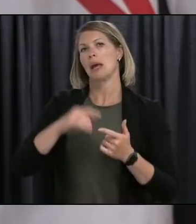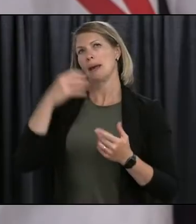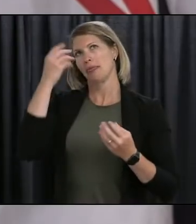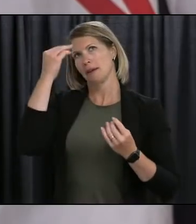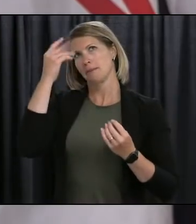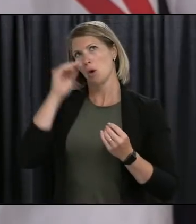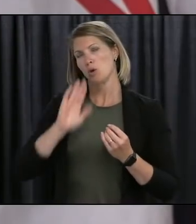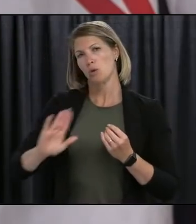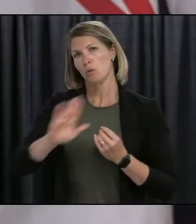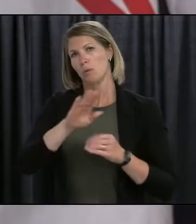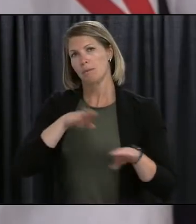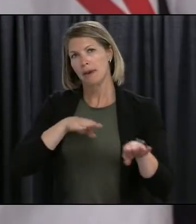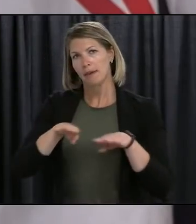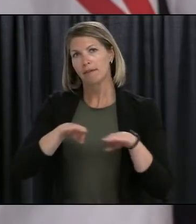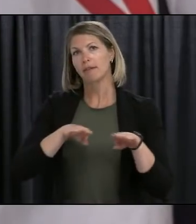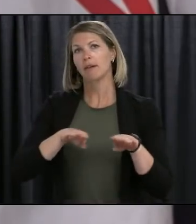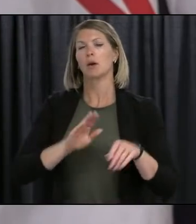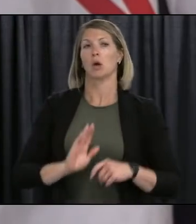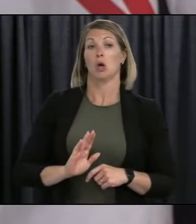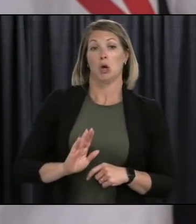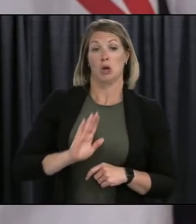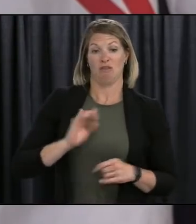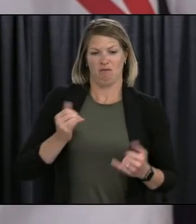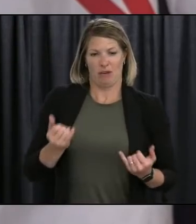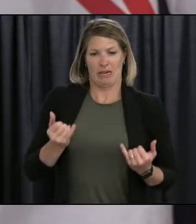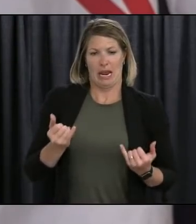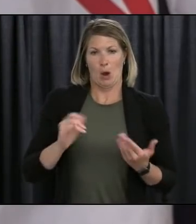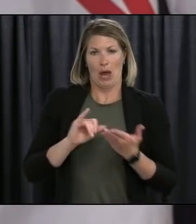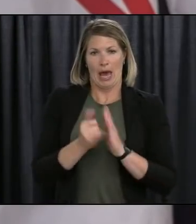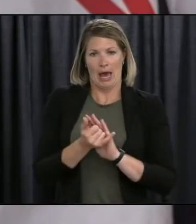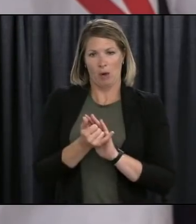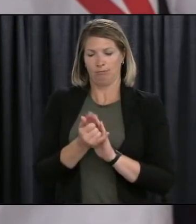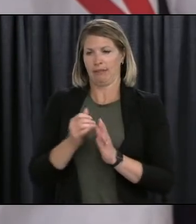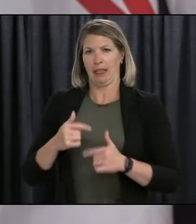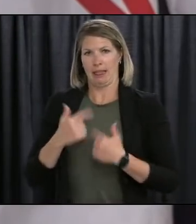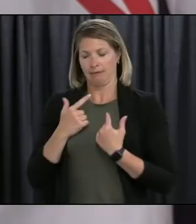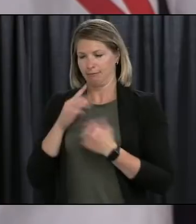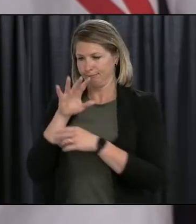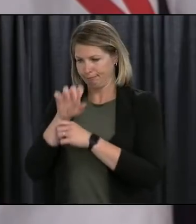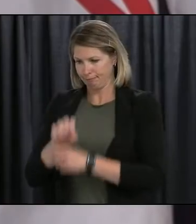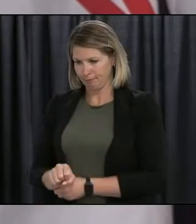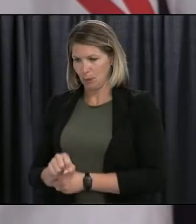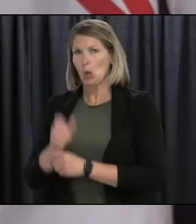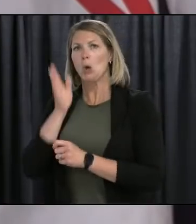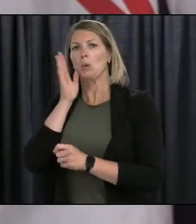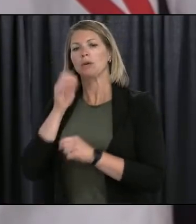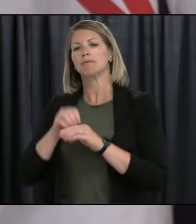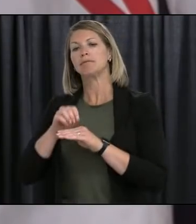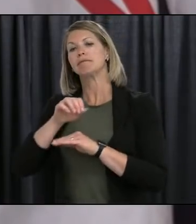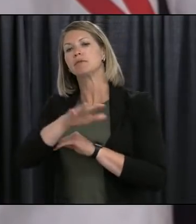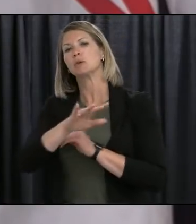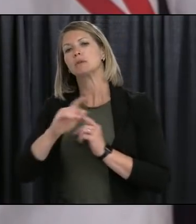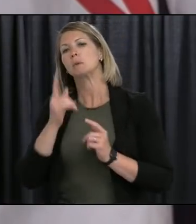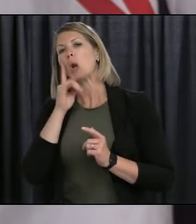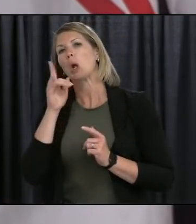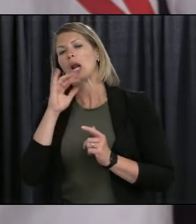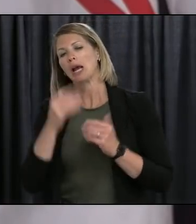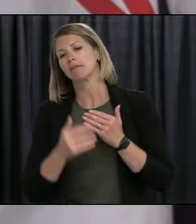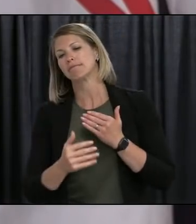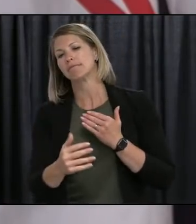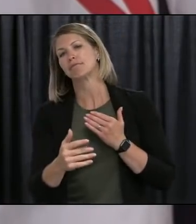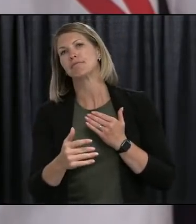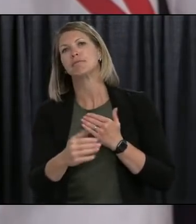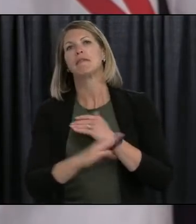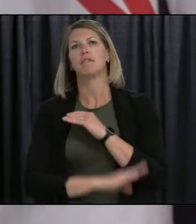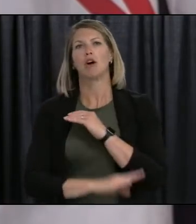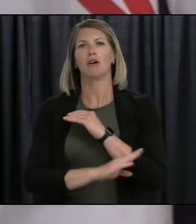The decisions we make now will impact how COVID-19 looks in our province in the coming weeks and months. So as you go about your daily routine